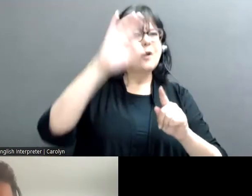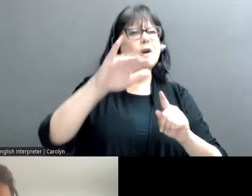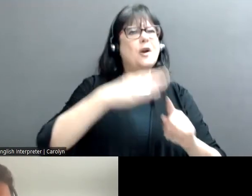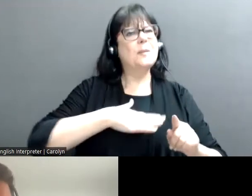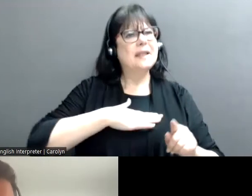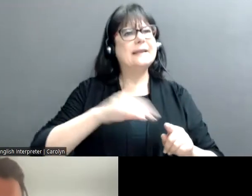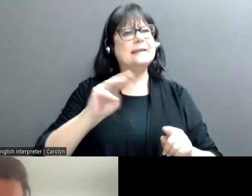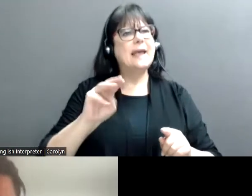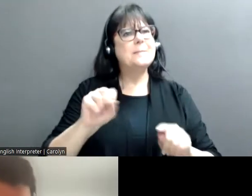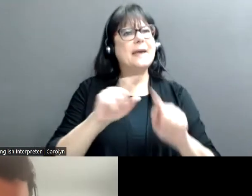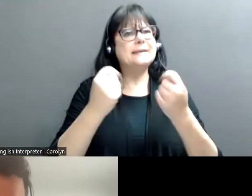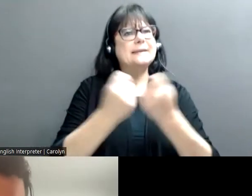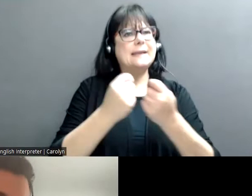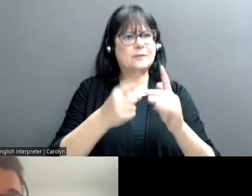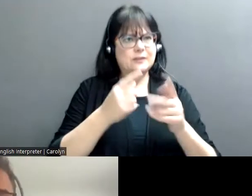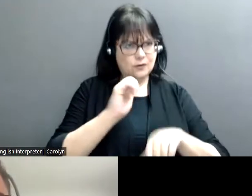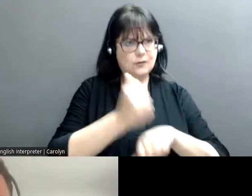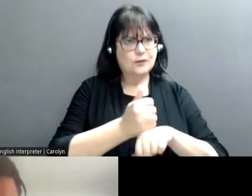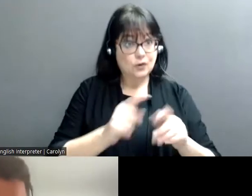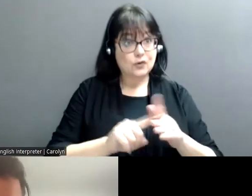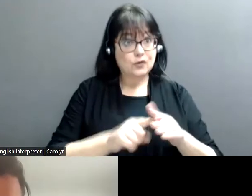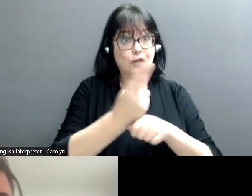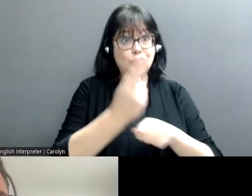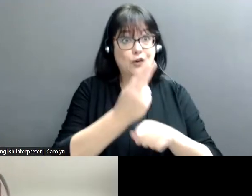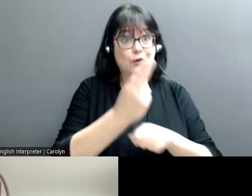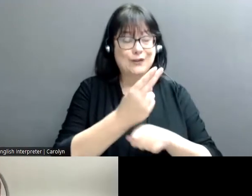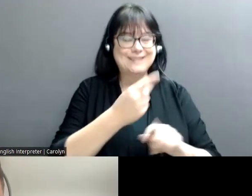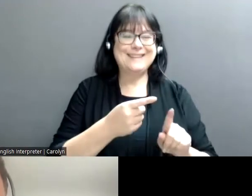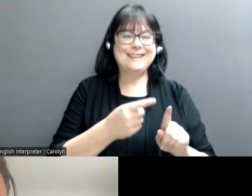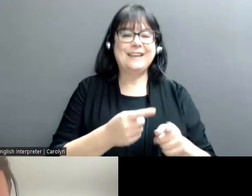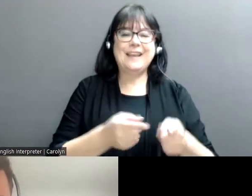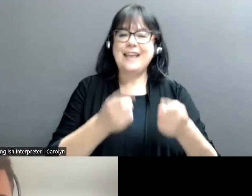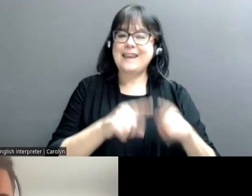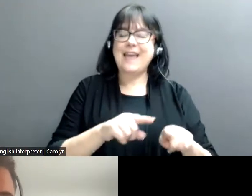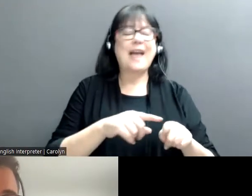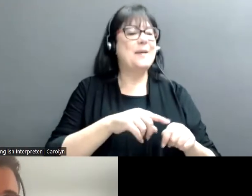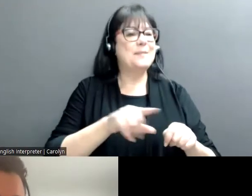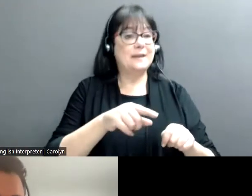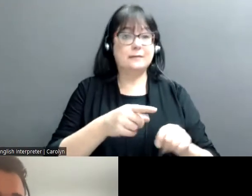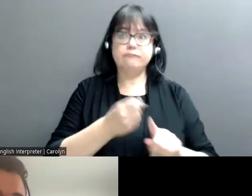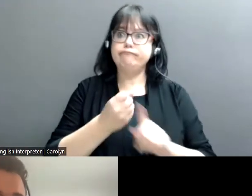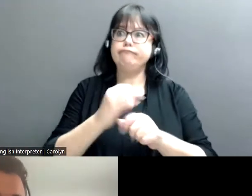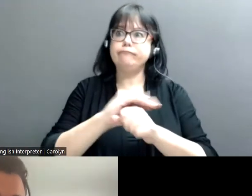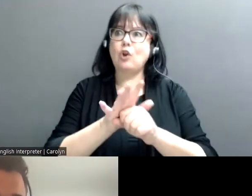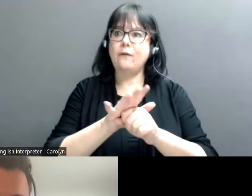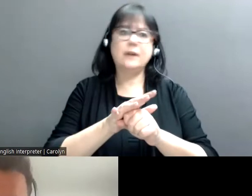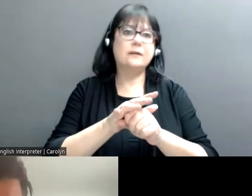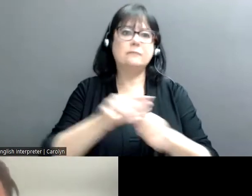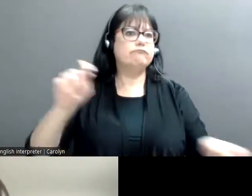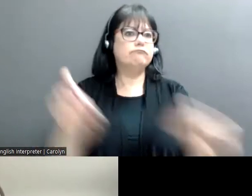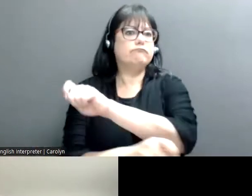told me that in 7 years, or in a year, they had 7 years of transformation. And we were talking